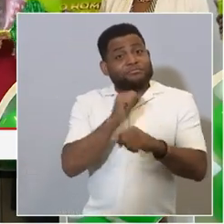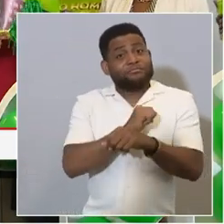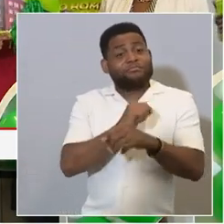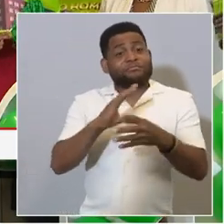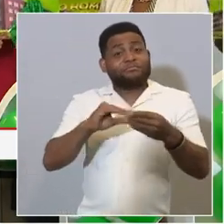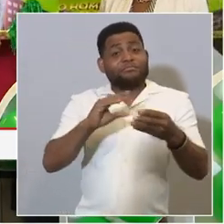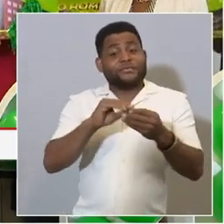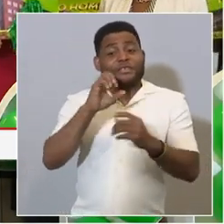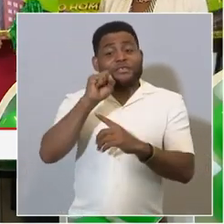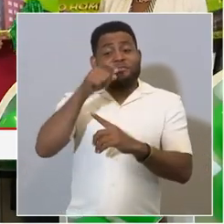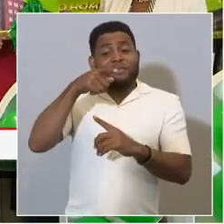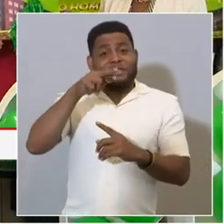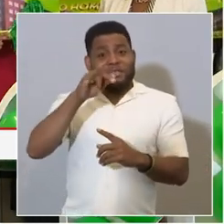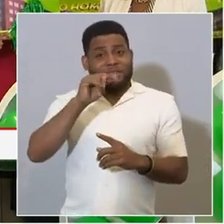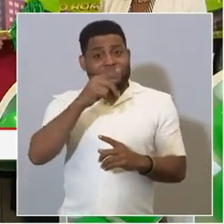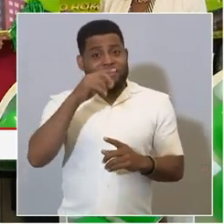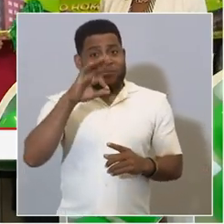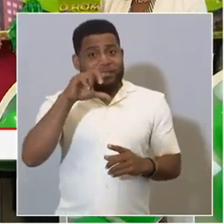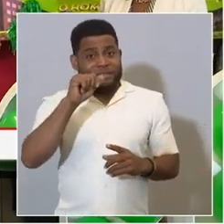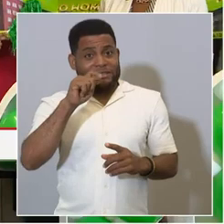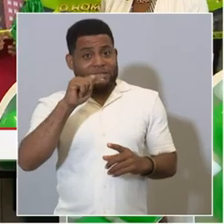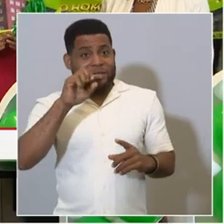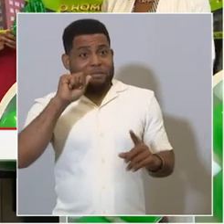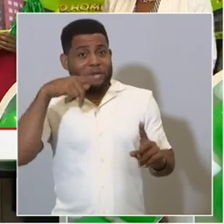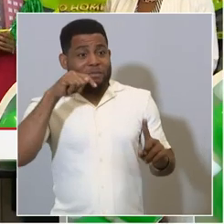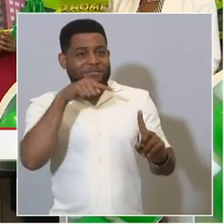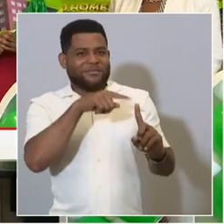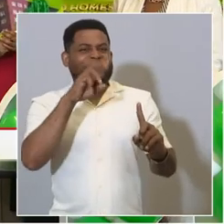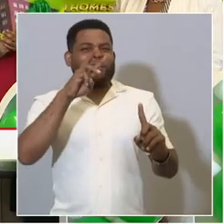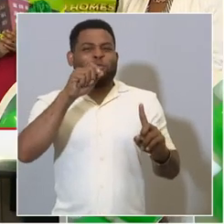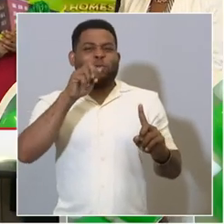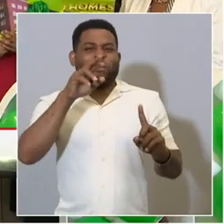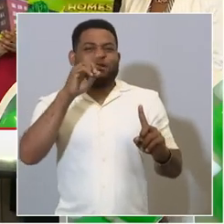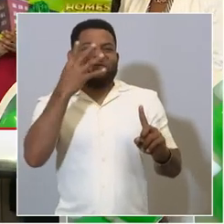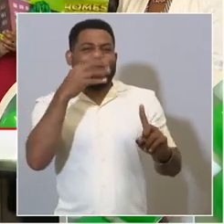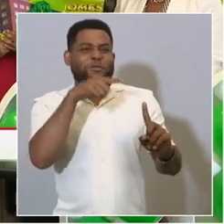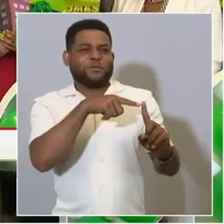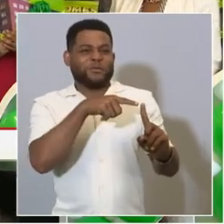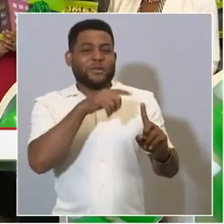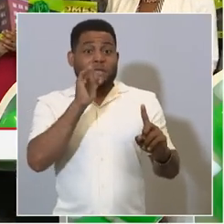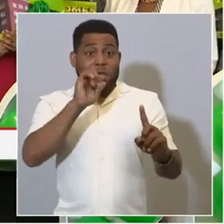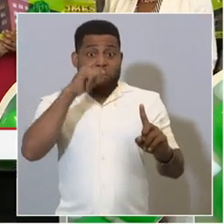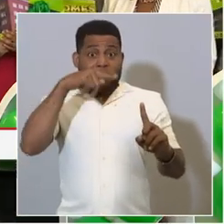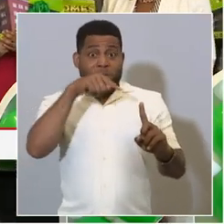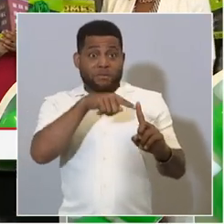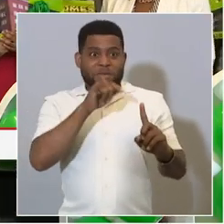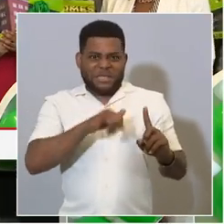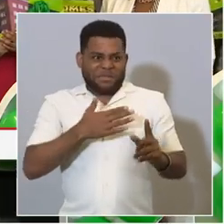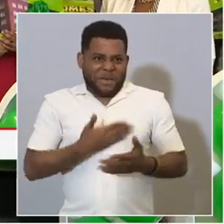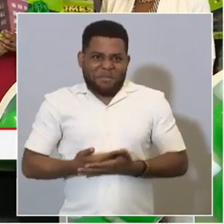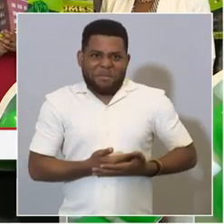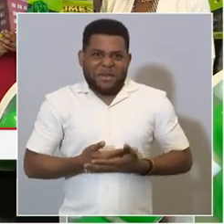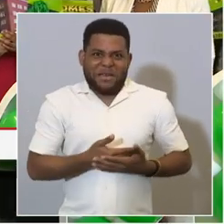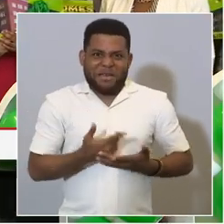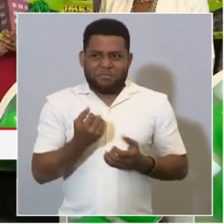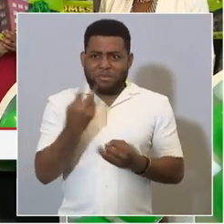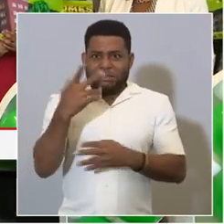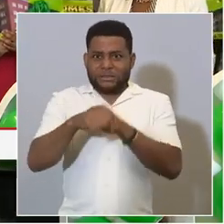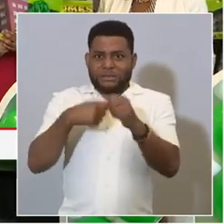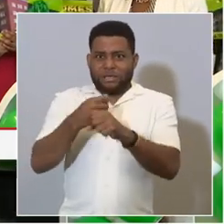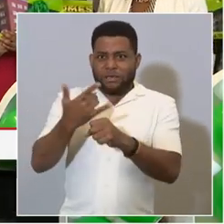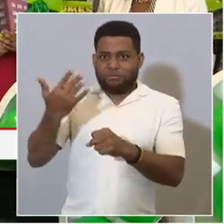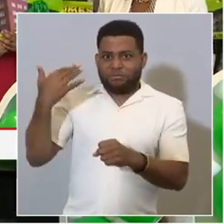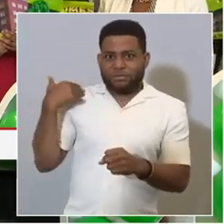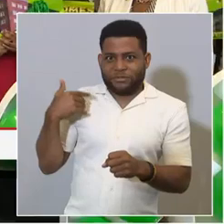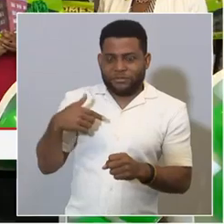has been like one of my babies for the last 15 years. And now wonderful families live there.